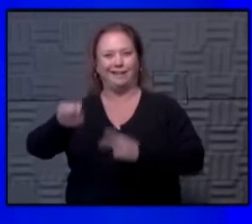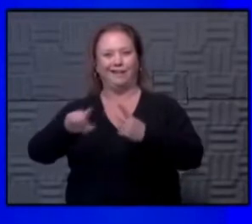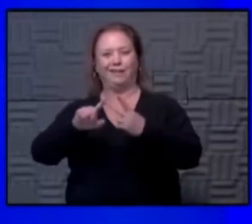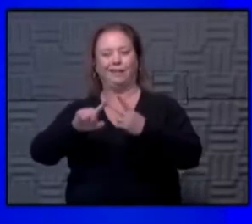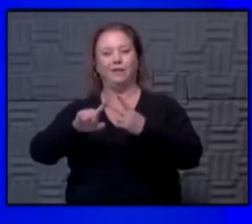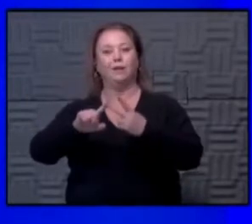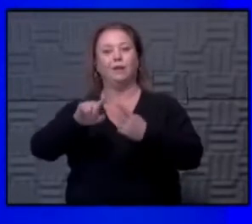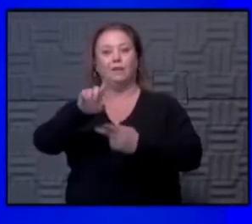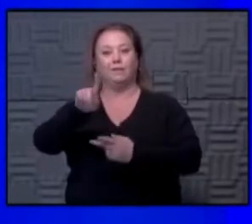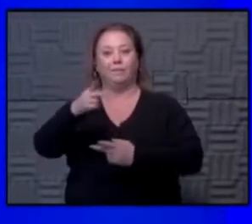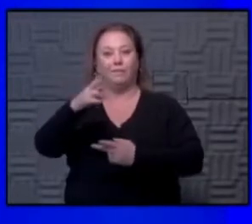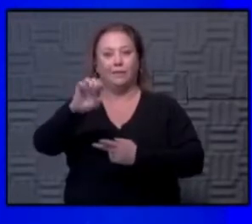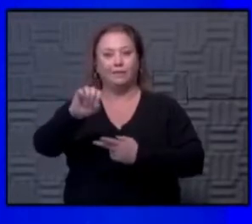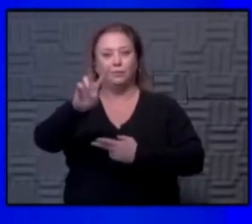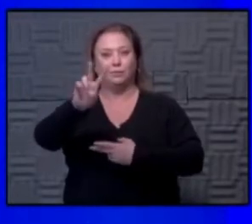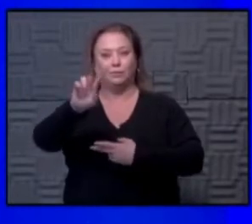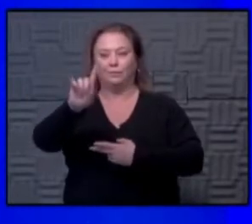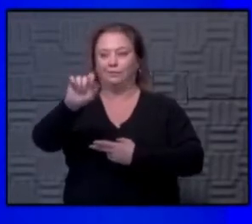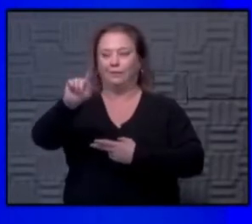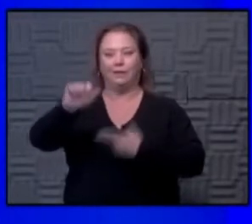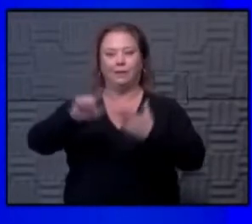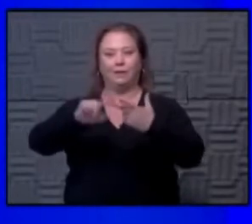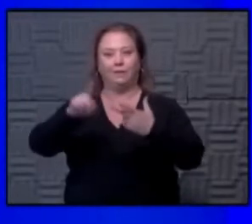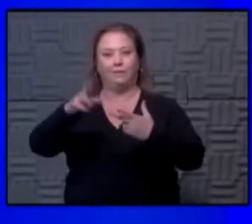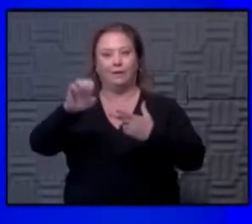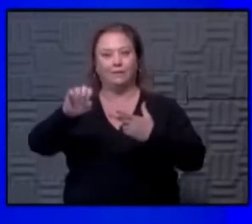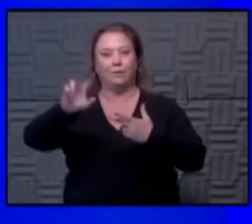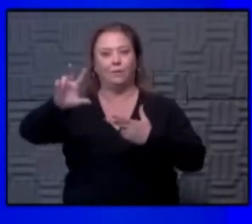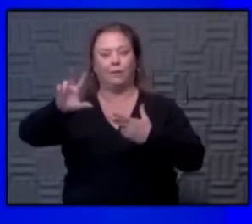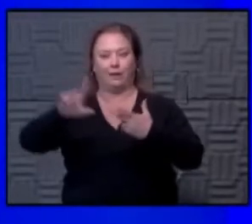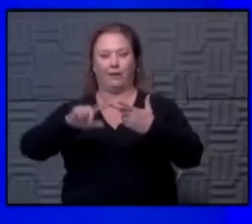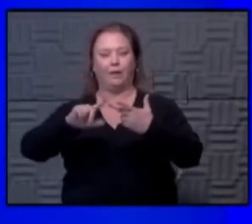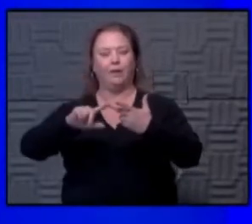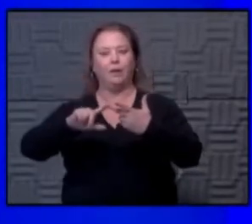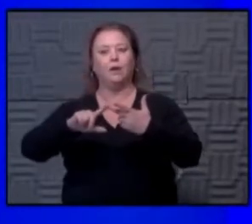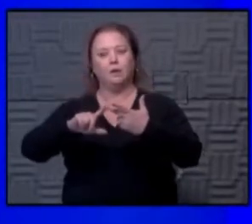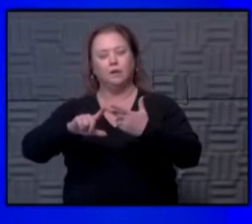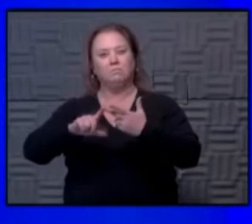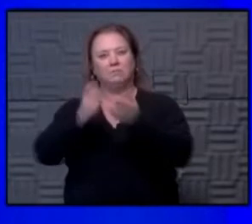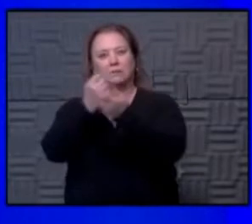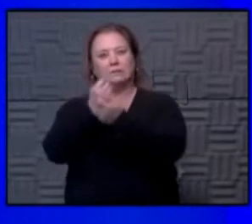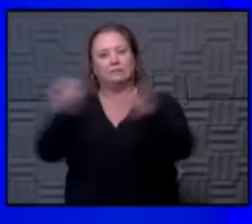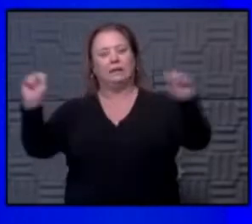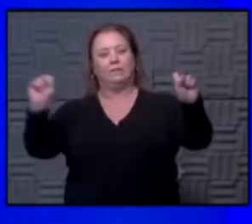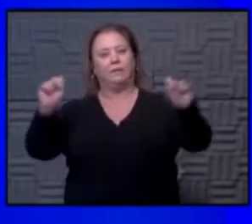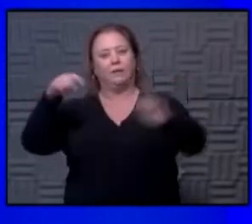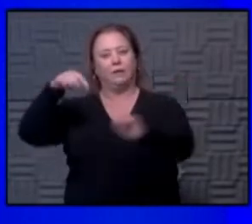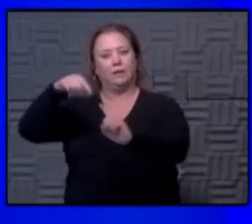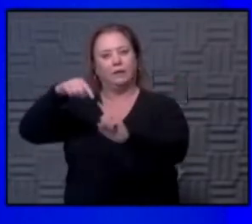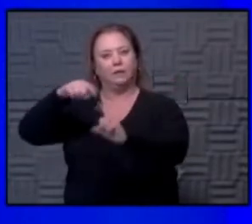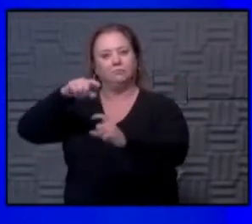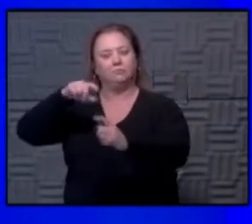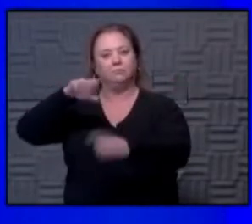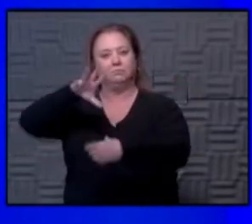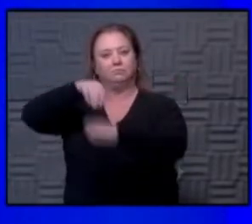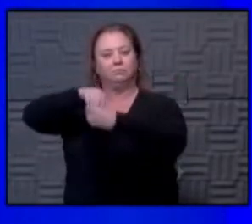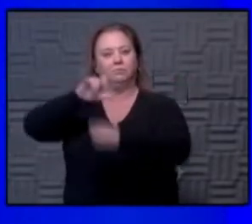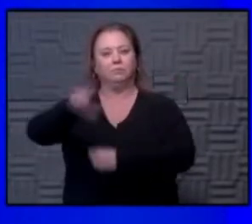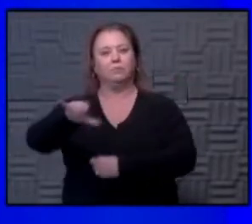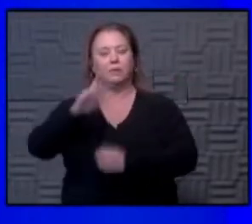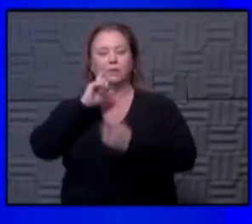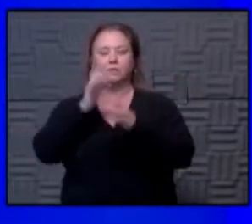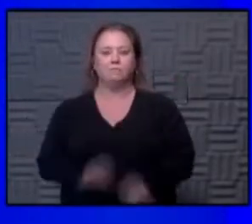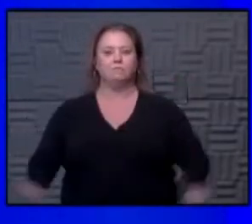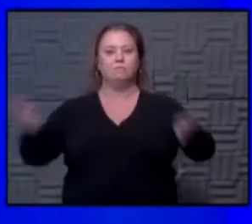2-3 data, especially on the safety stuff. We know it's important for people and we have to understand that it's important to be transparent about the